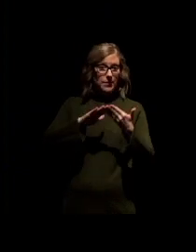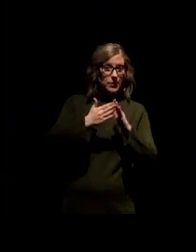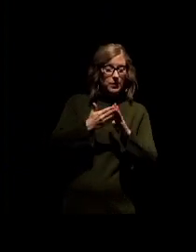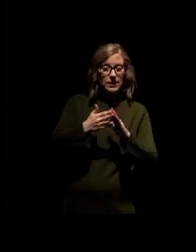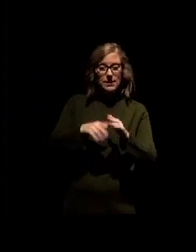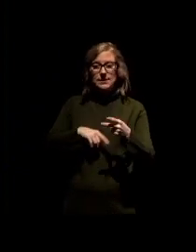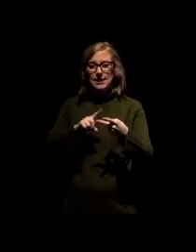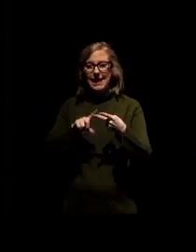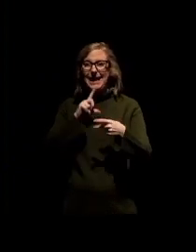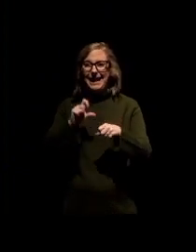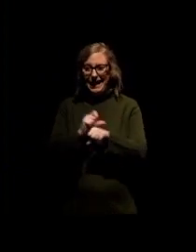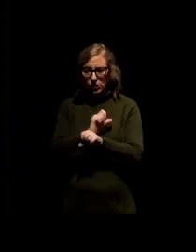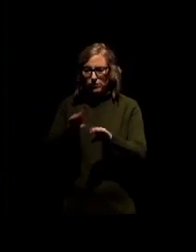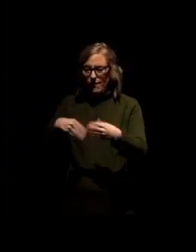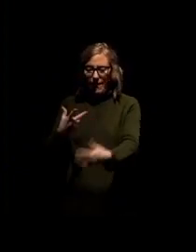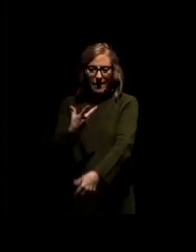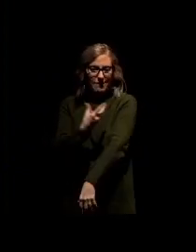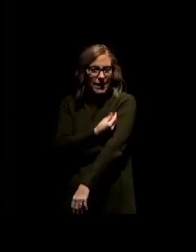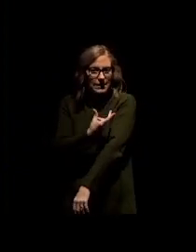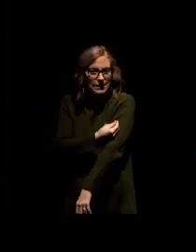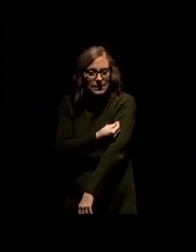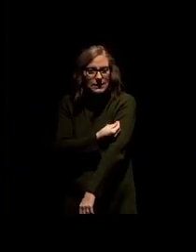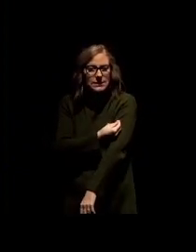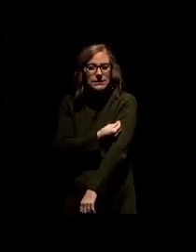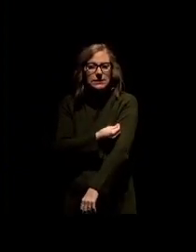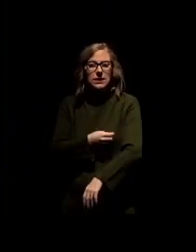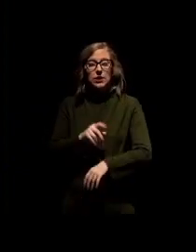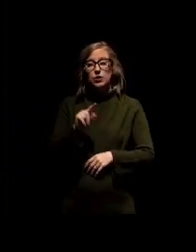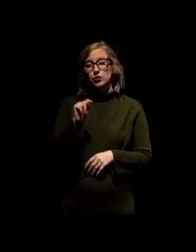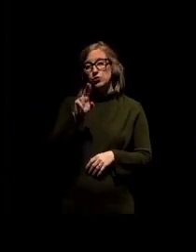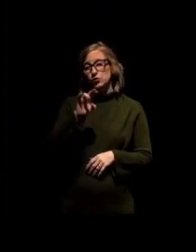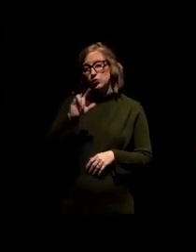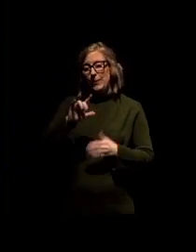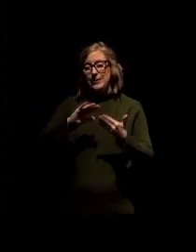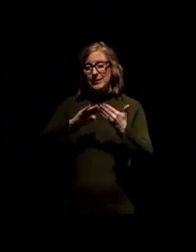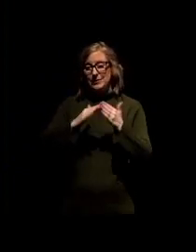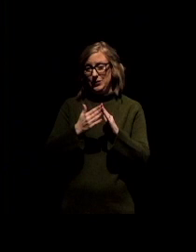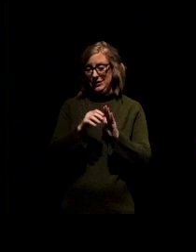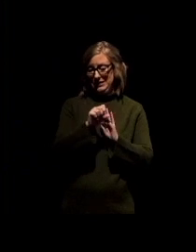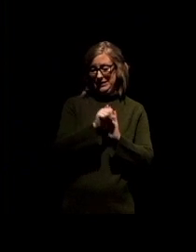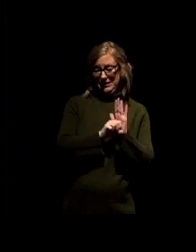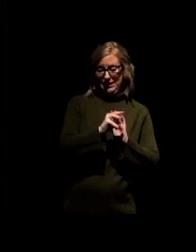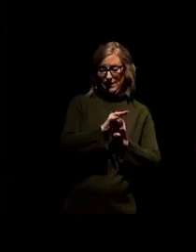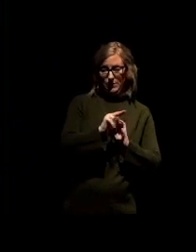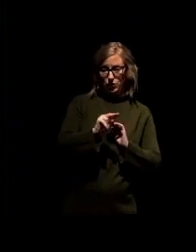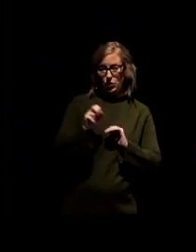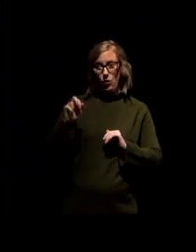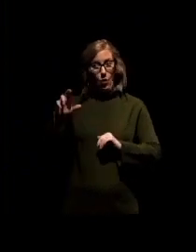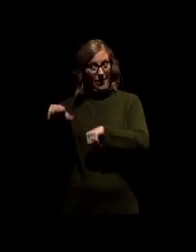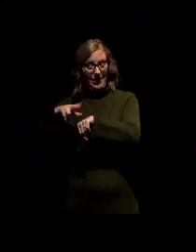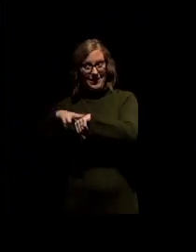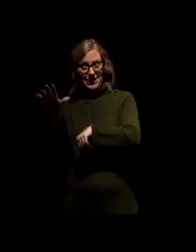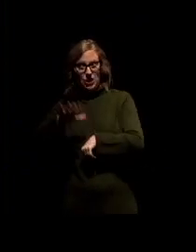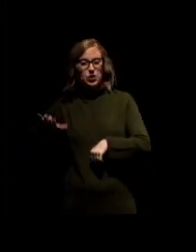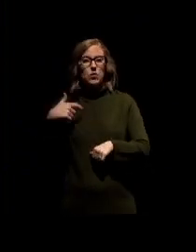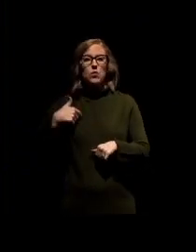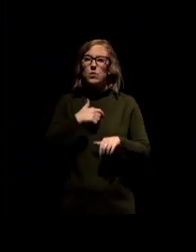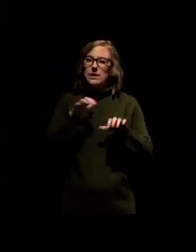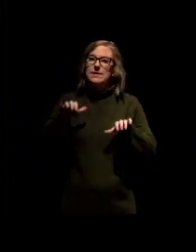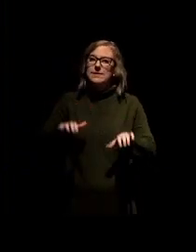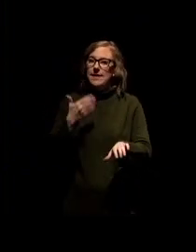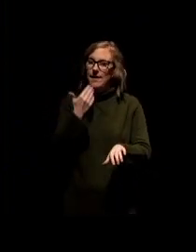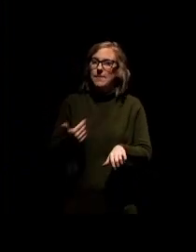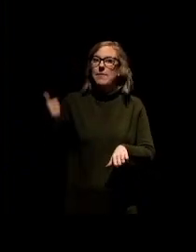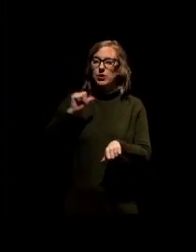time to actually deliver vaccines, tribal communities in the state of Minnesota, if not the nation, we did a better job doing that for our